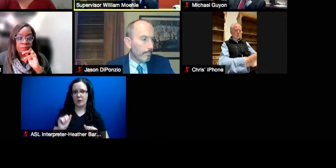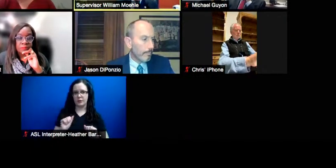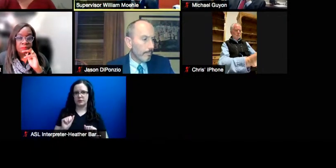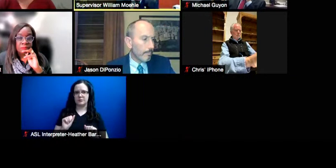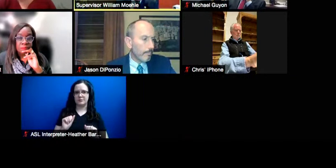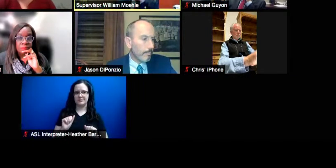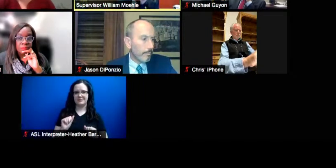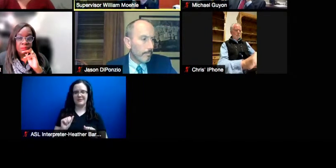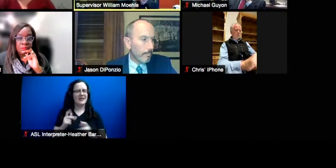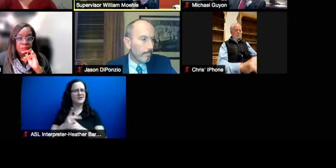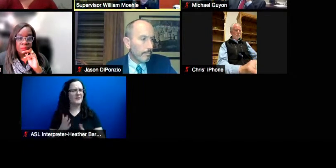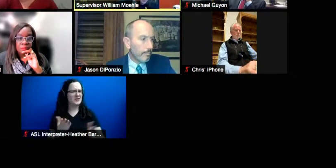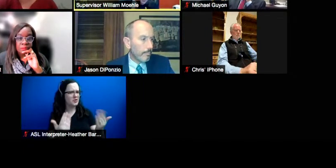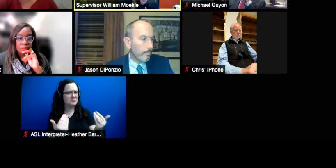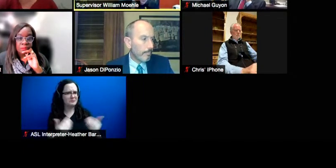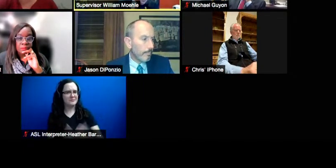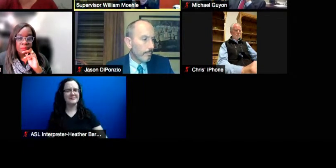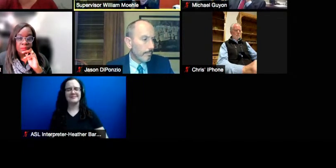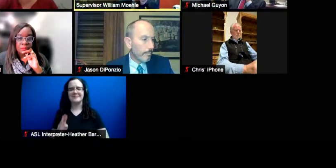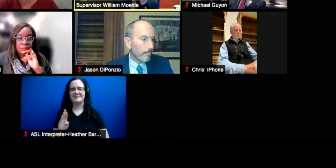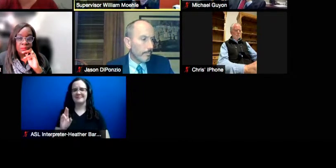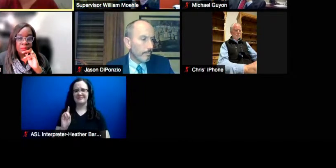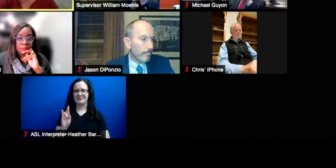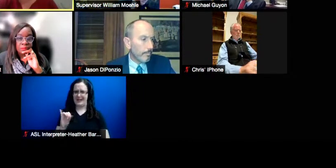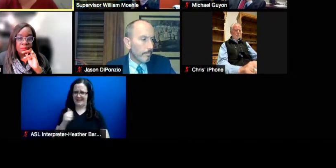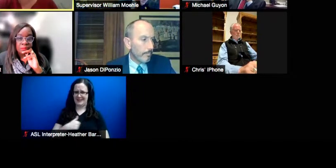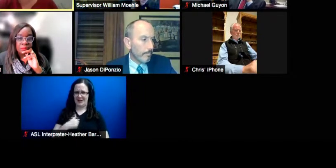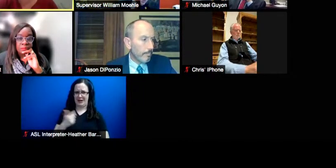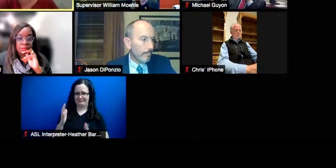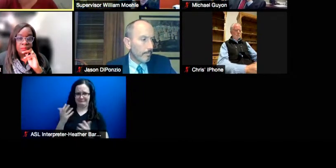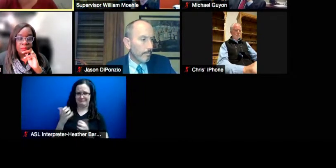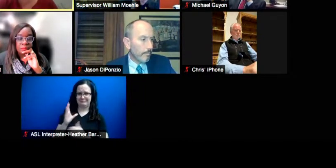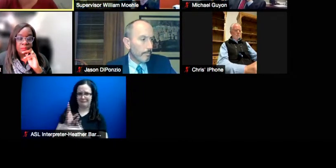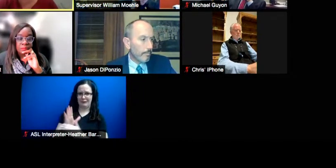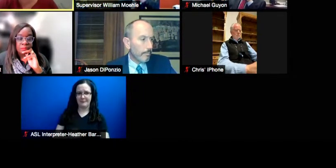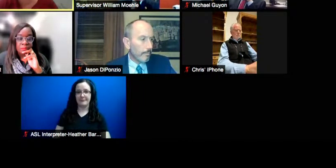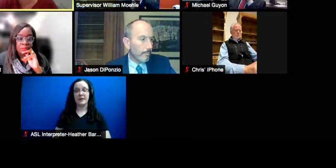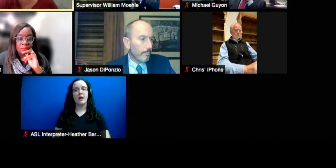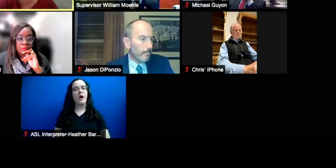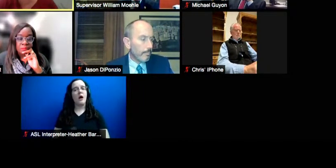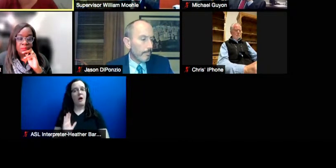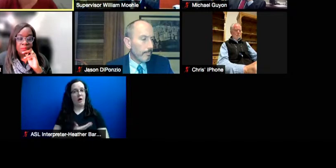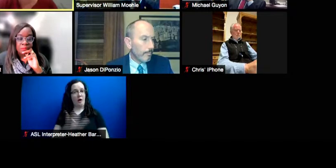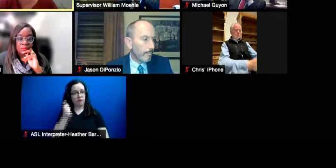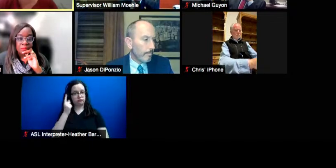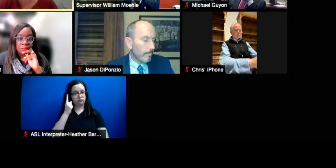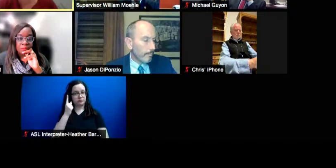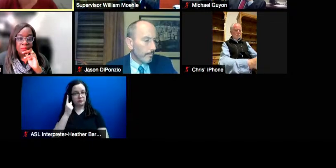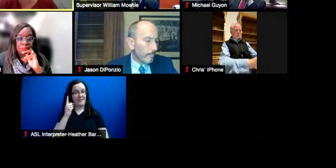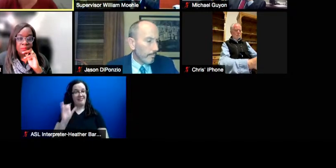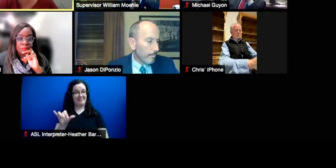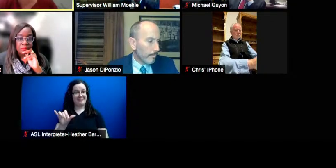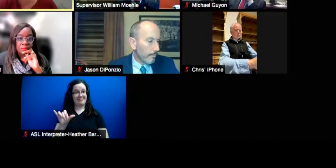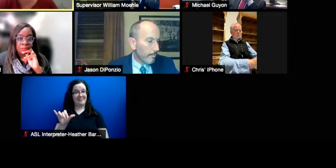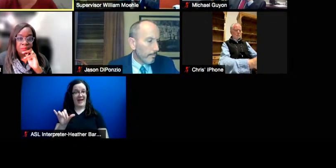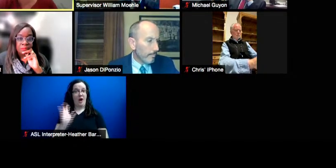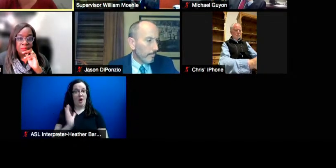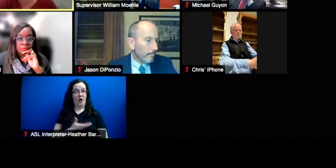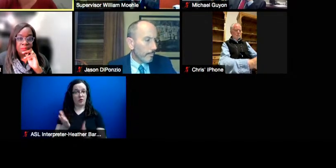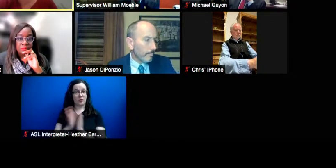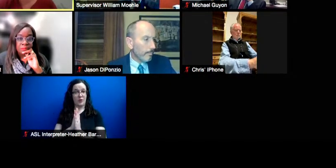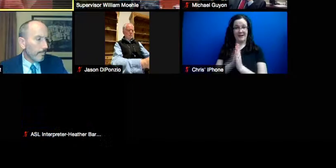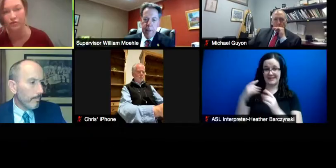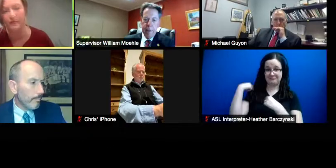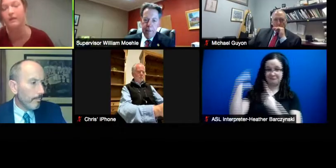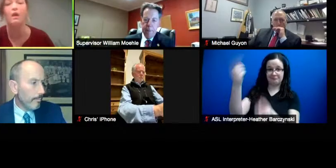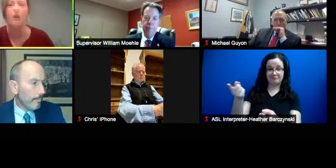I'm sorry, go ahead, Brittany. Oh, sorry, yeah. So it was our understanding that that was our request from the beginning, was night work from